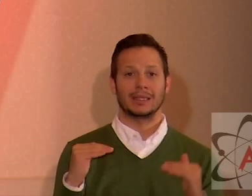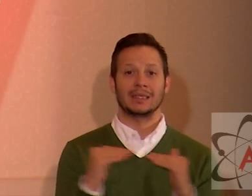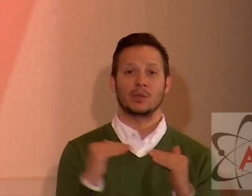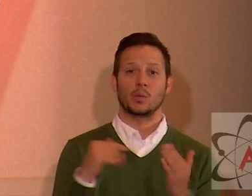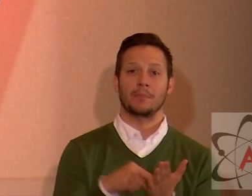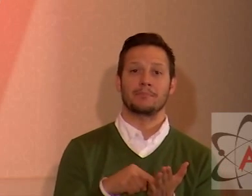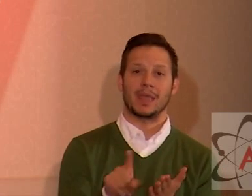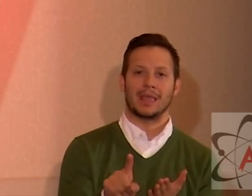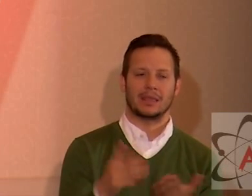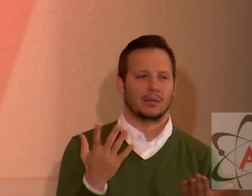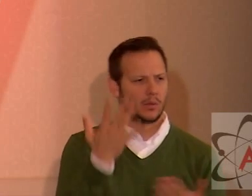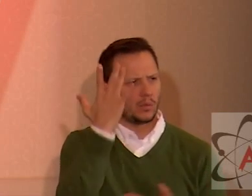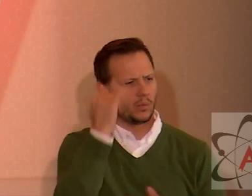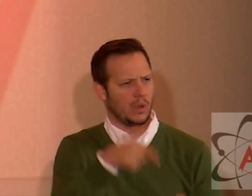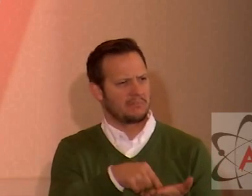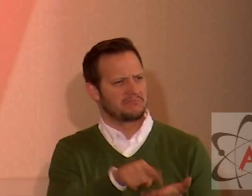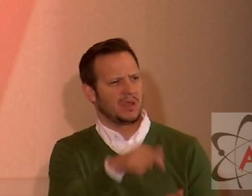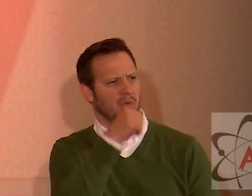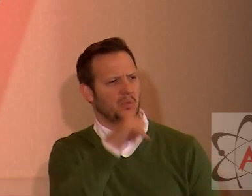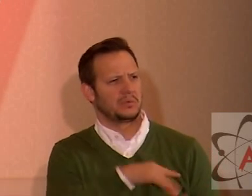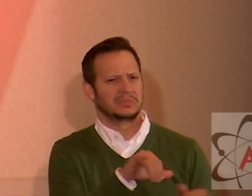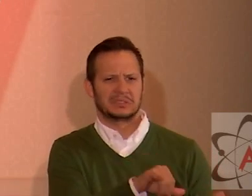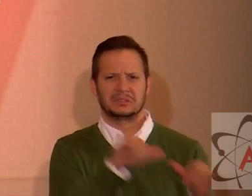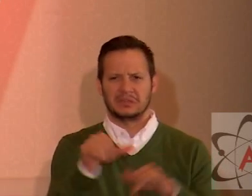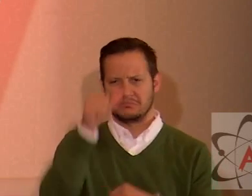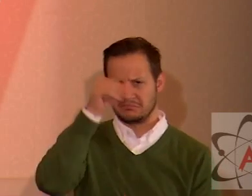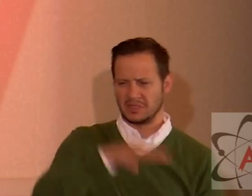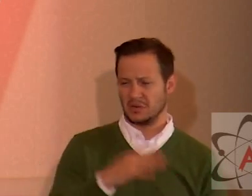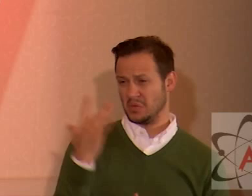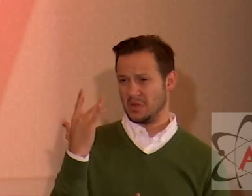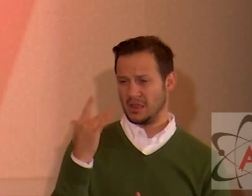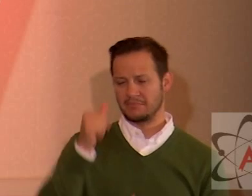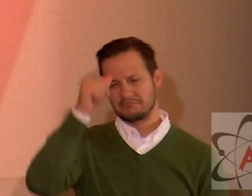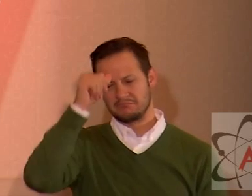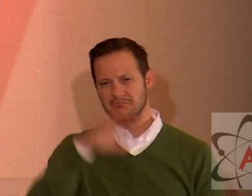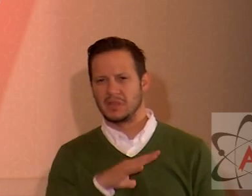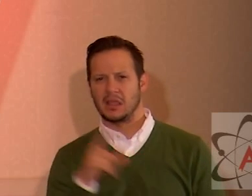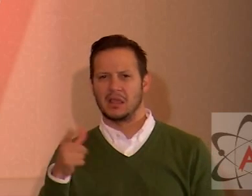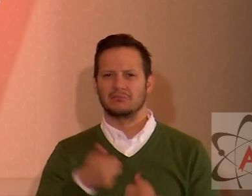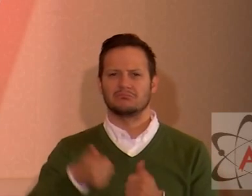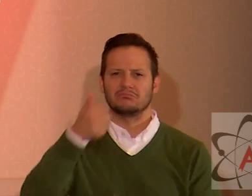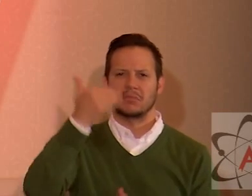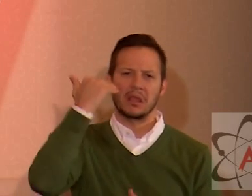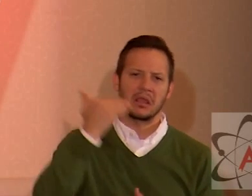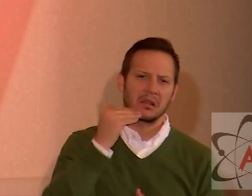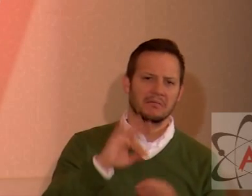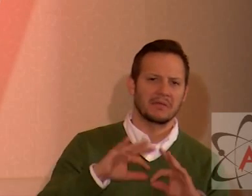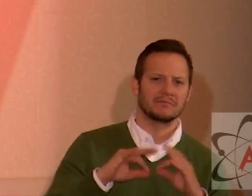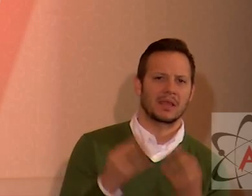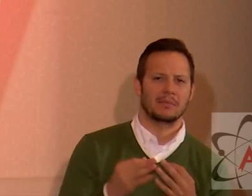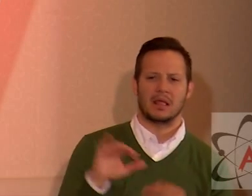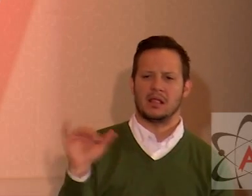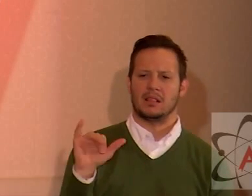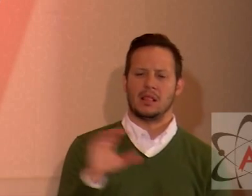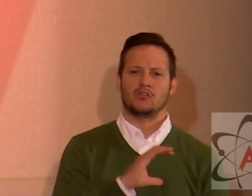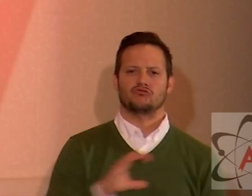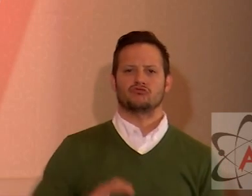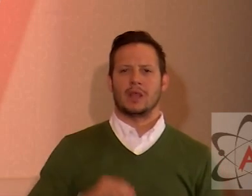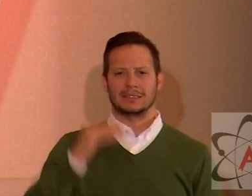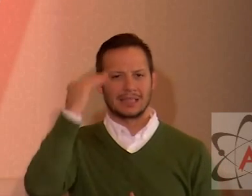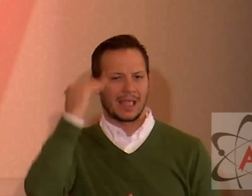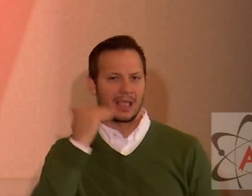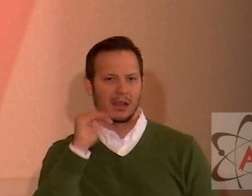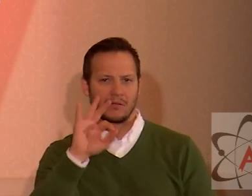Act? Why pay those women as much as men? Because after all, man is the head of the family as Christ is the head of the